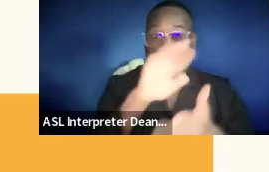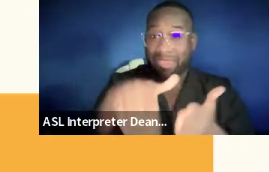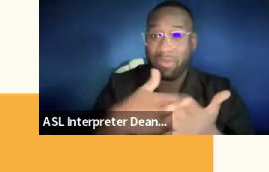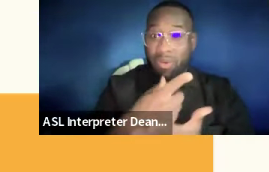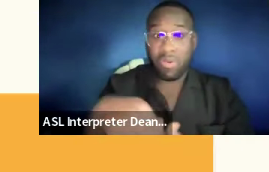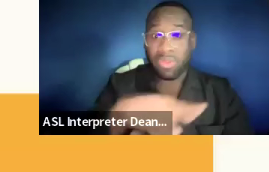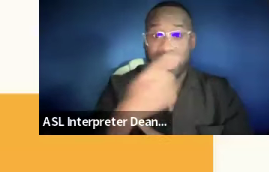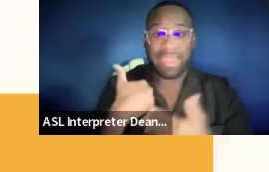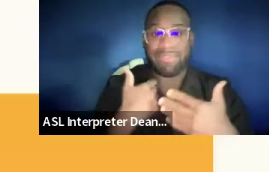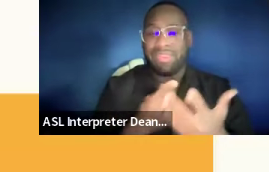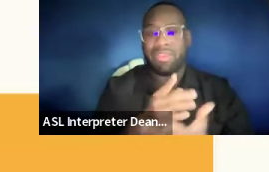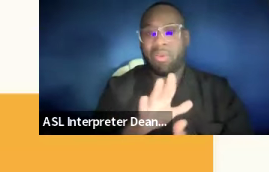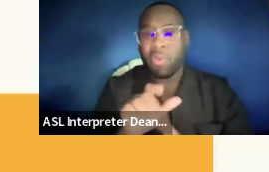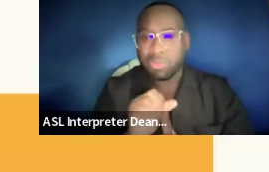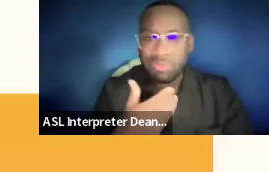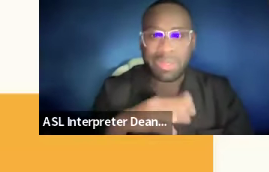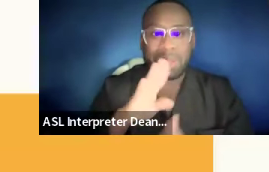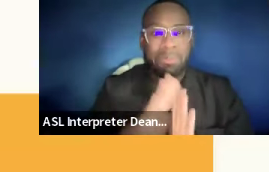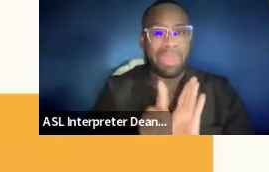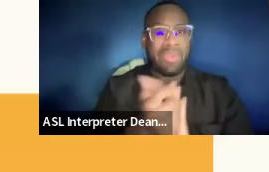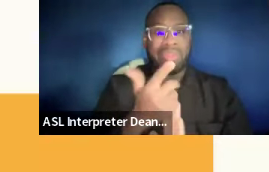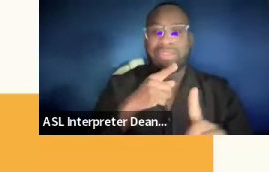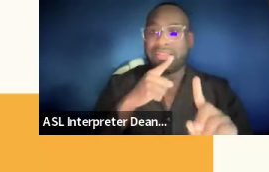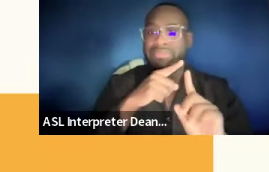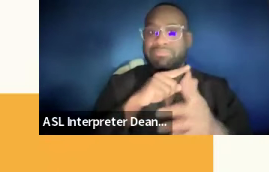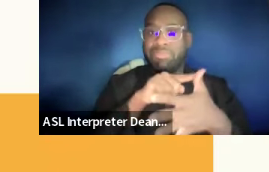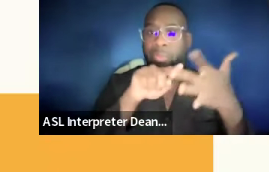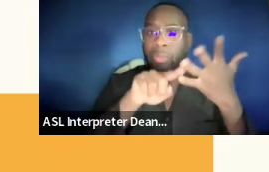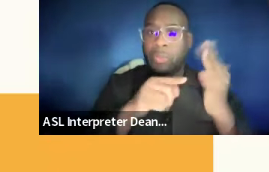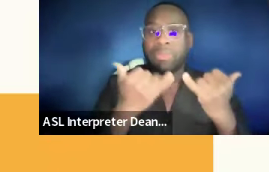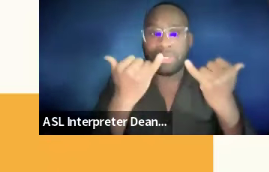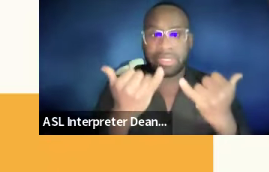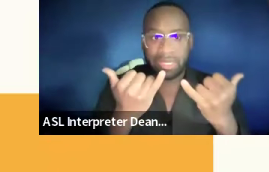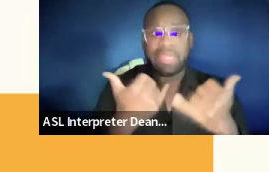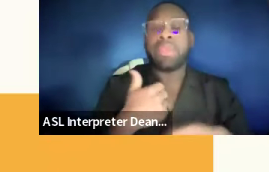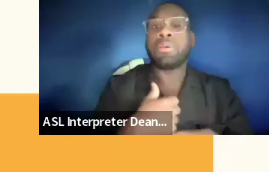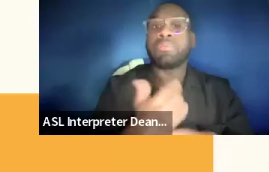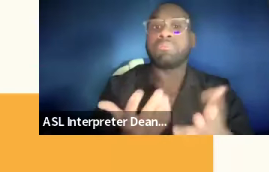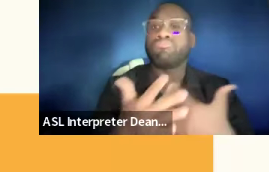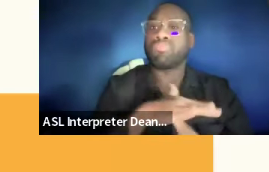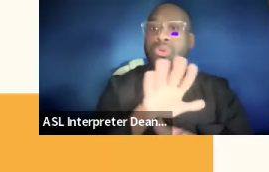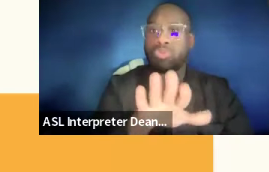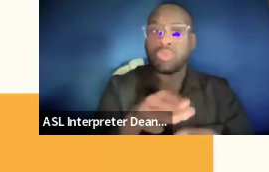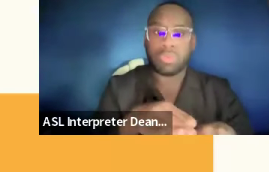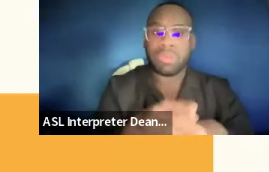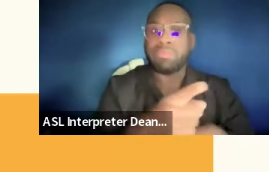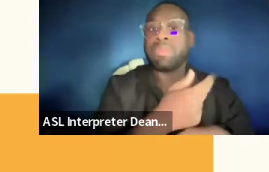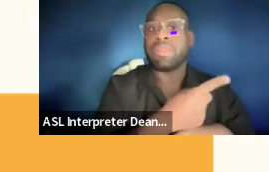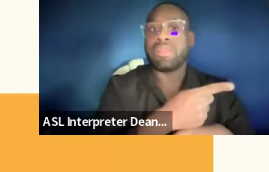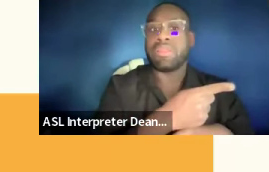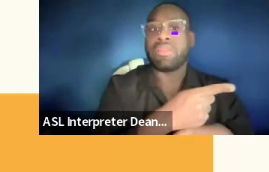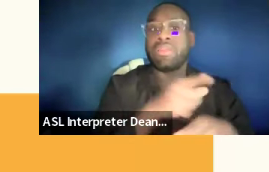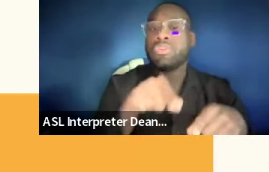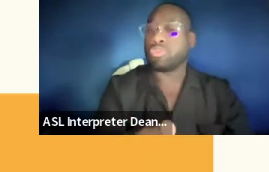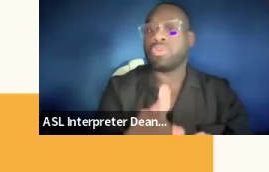own unique background and familiarity with the topics today. Please remember to prioritize your well-being and take care of yourself at any point